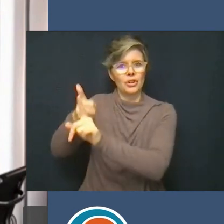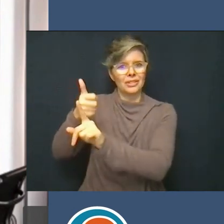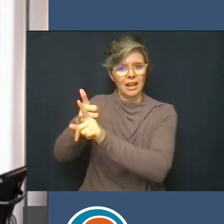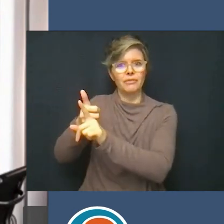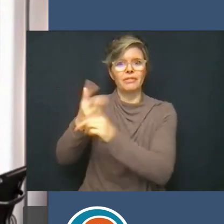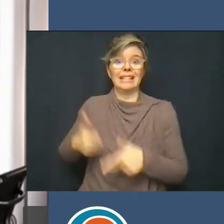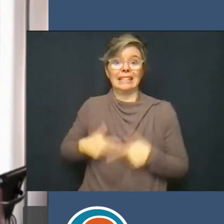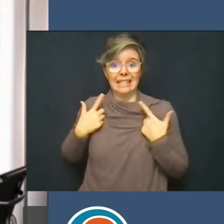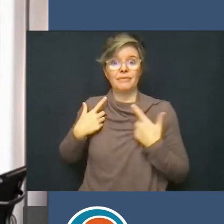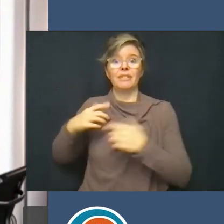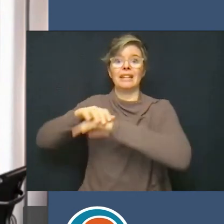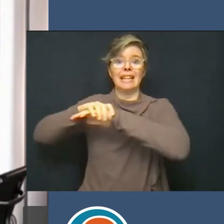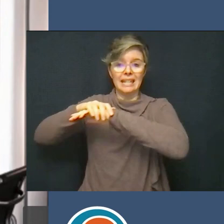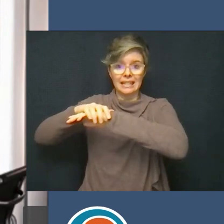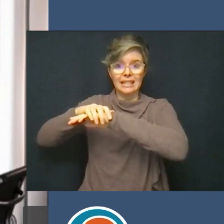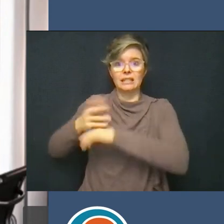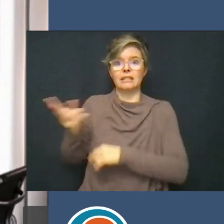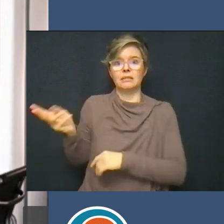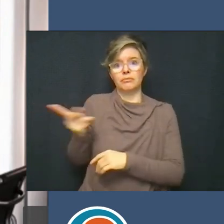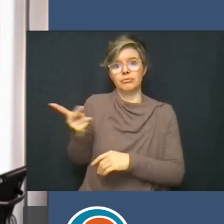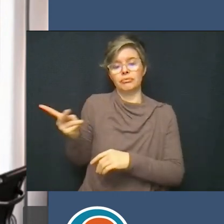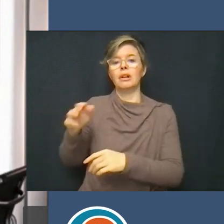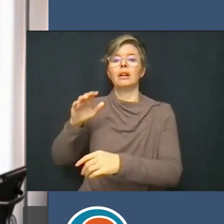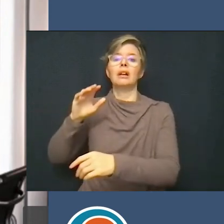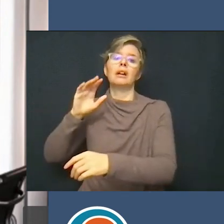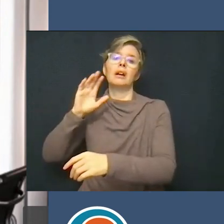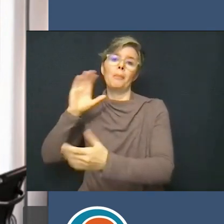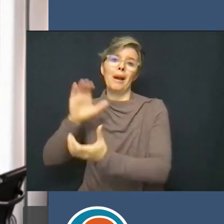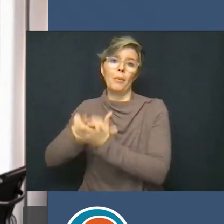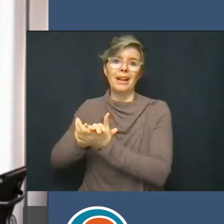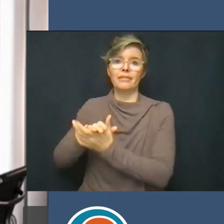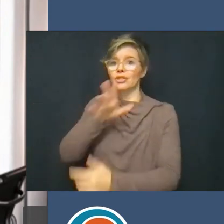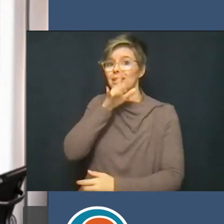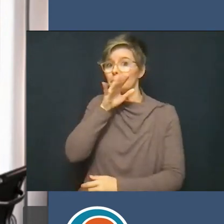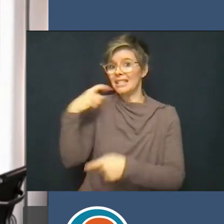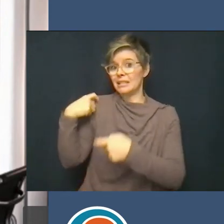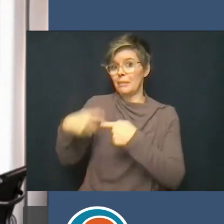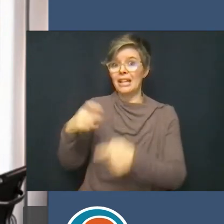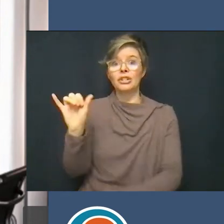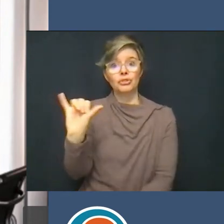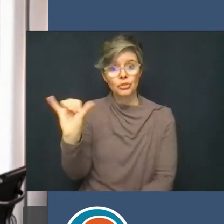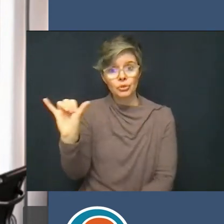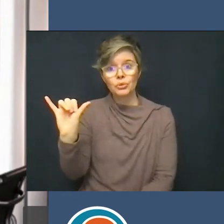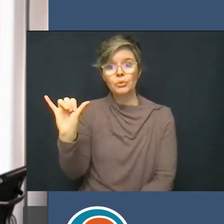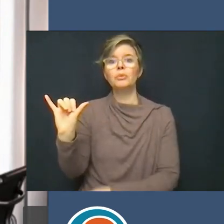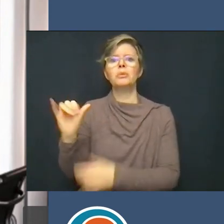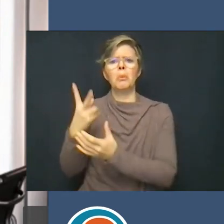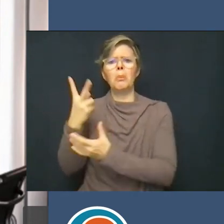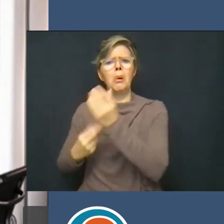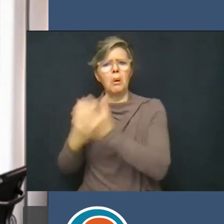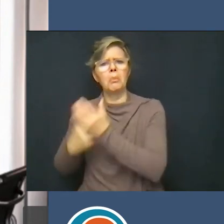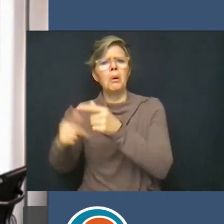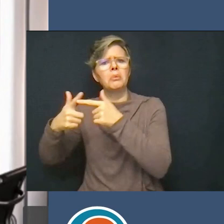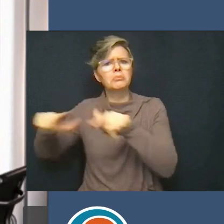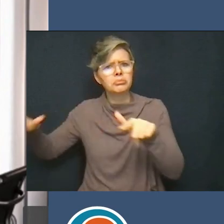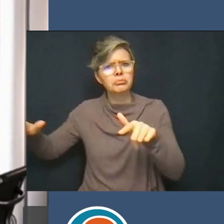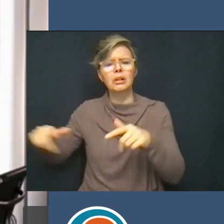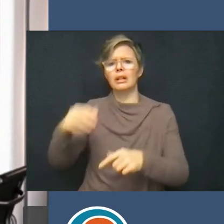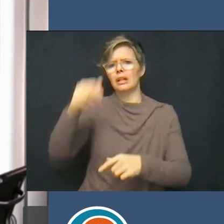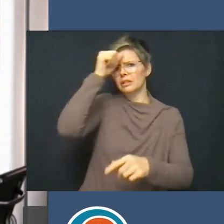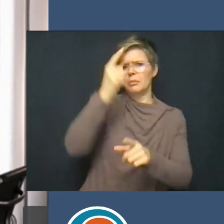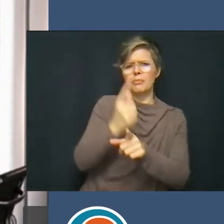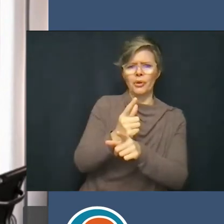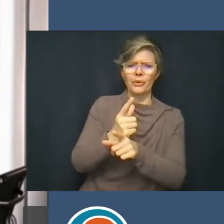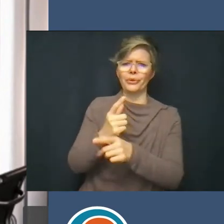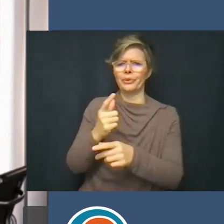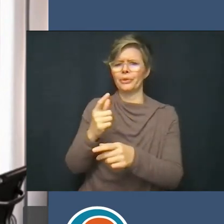wife's English is much better than her Spanish, and my brother's pretty. I mean, he's not totally balanced, but close to it. So both of